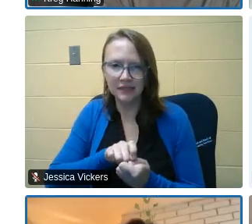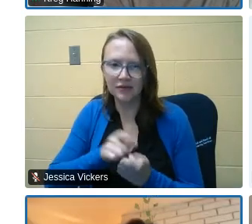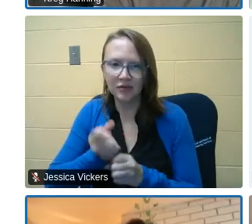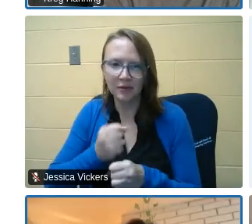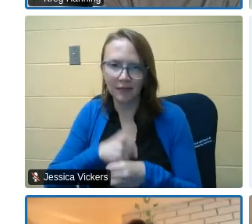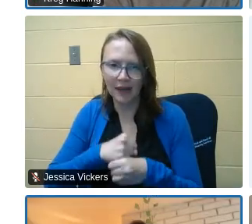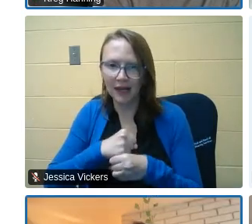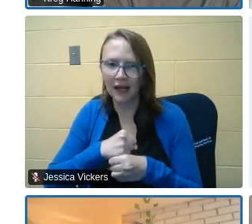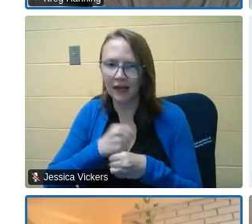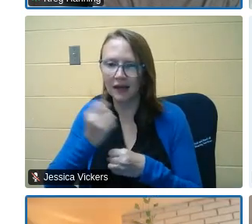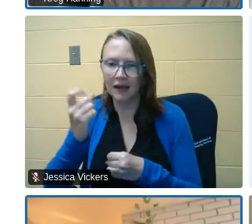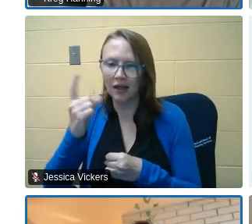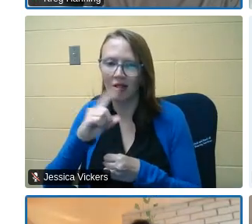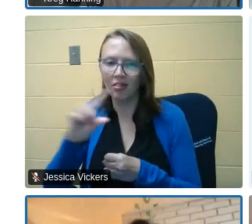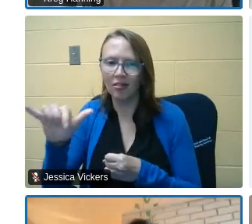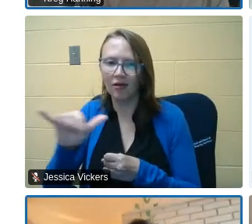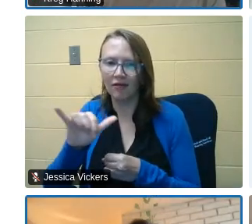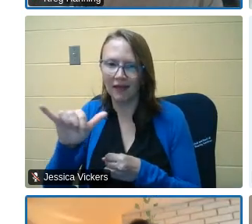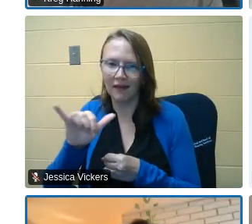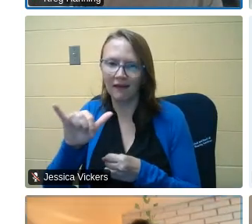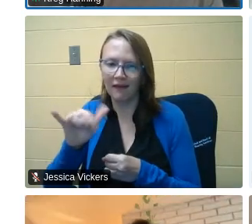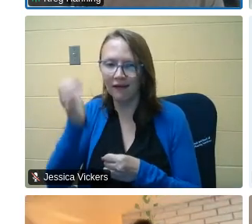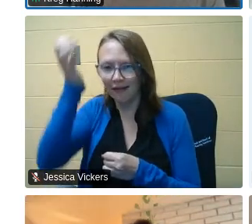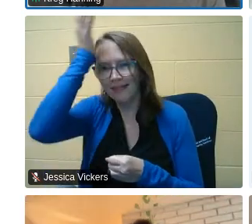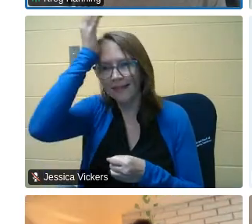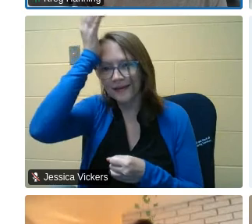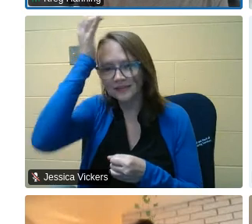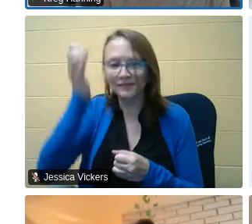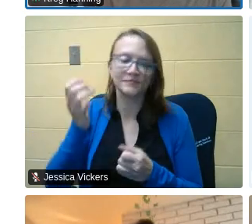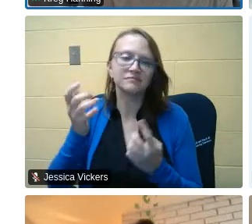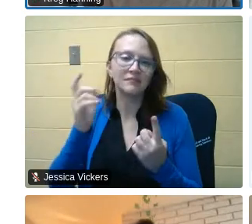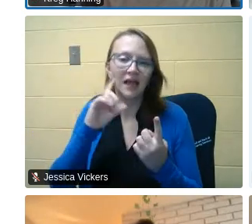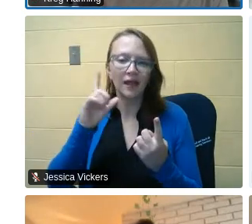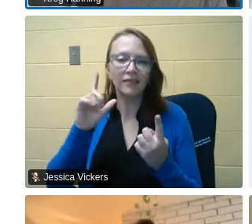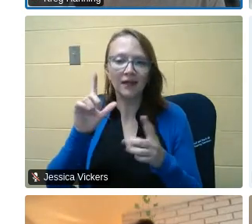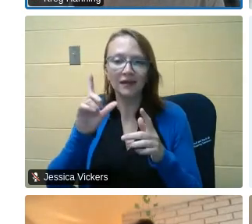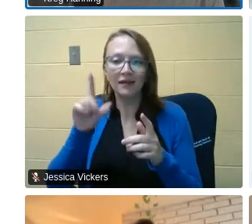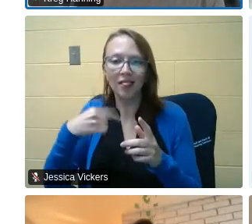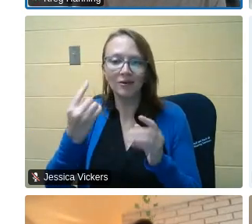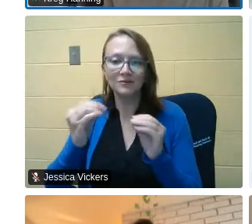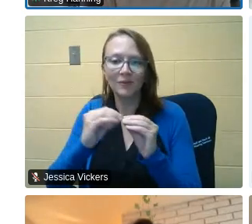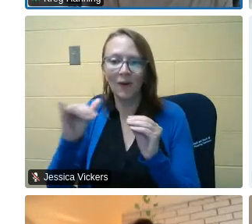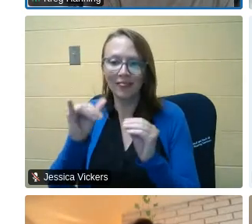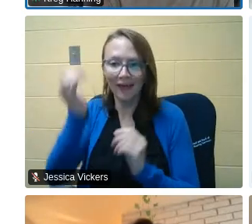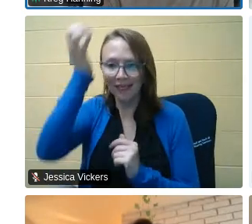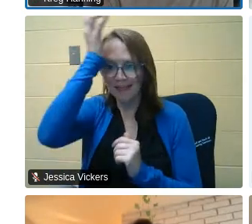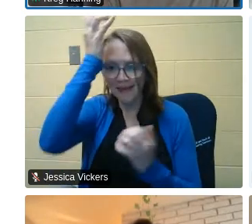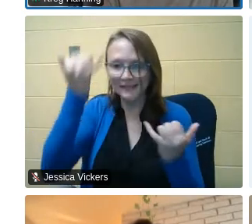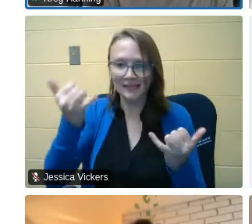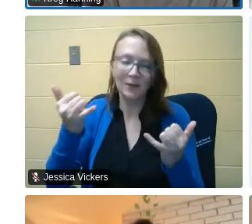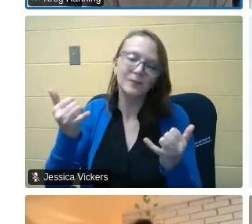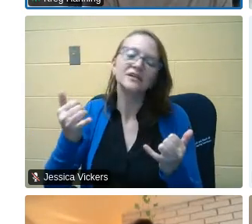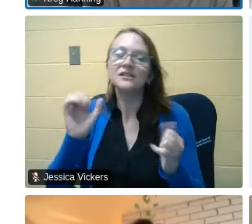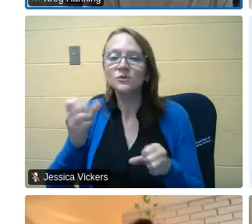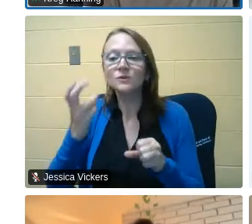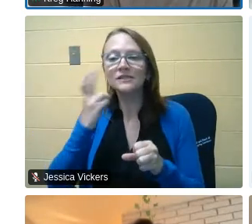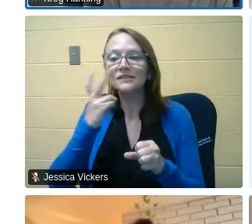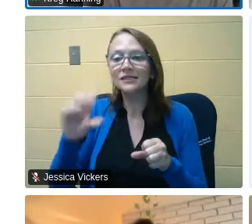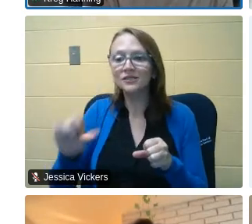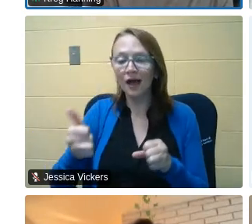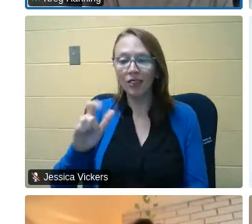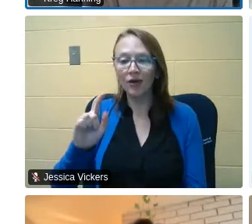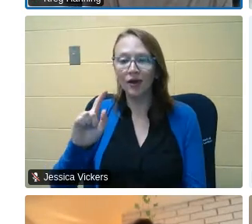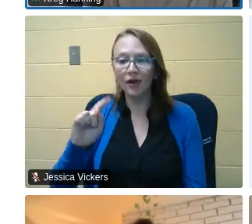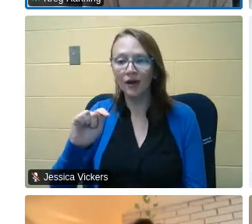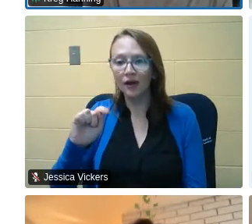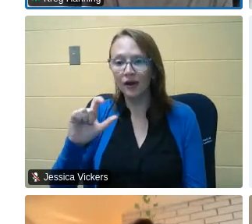bit more lettuce-like. I think that's starting to look like lettuce. All right, so you'll see there's other tools that you can interact with in here.